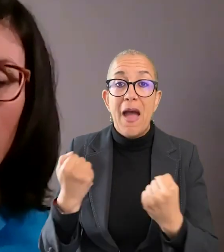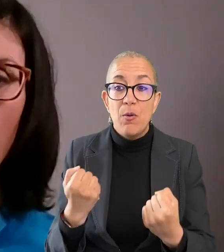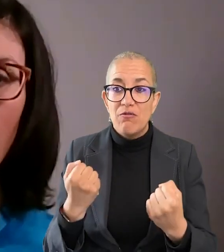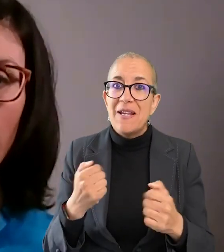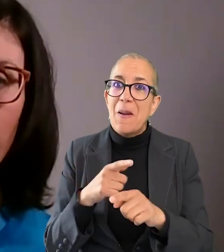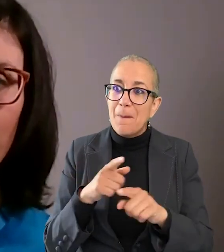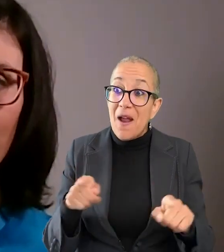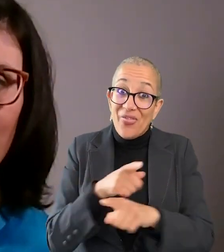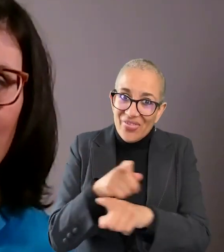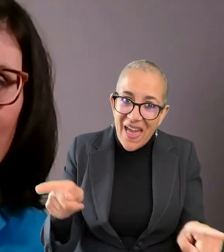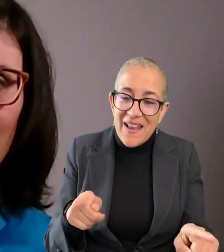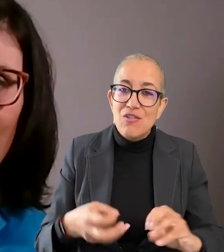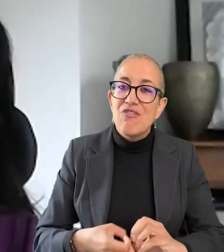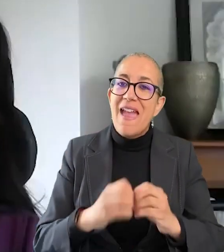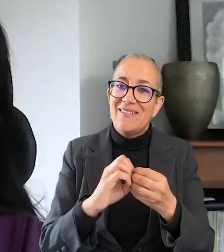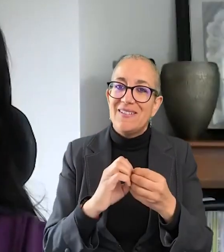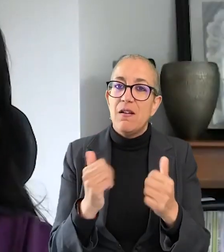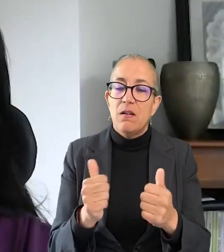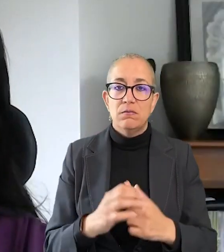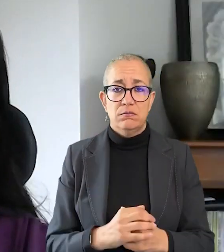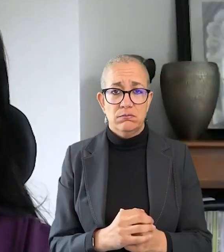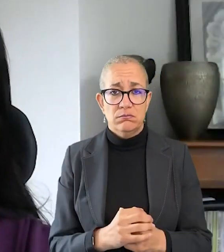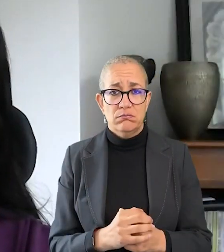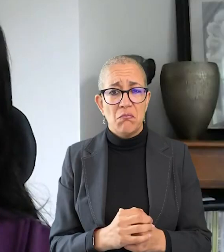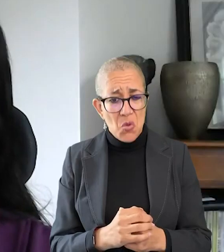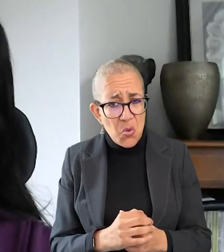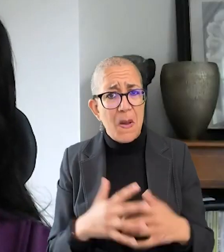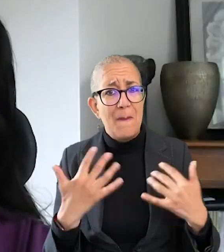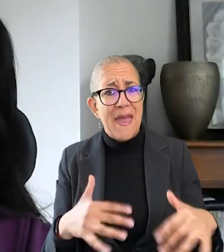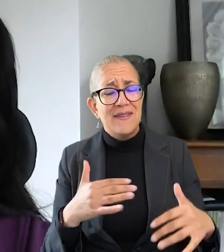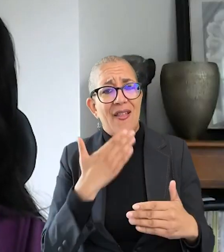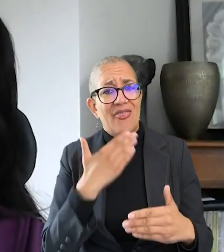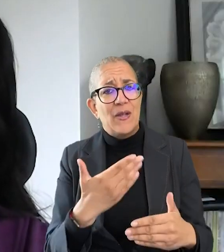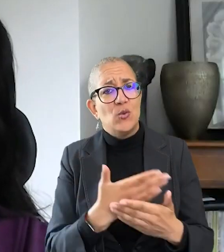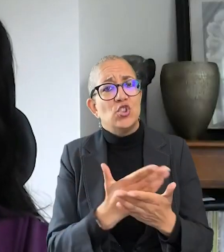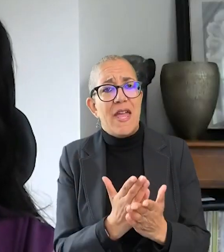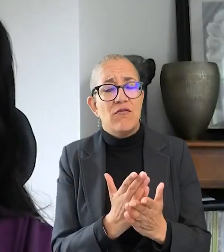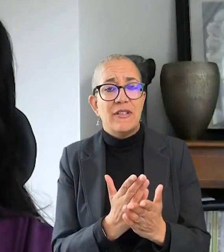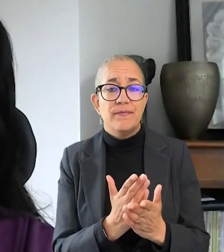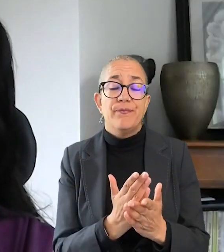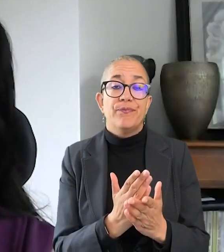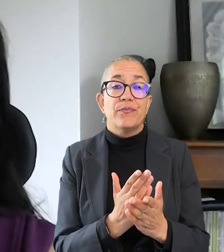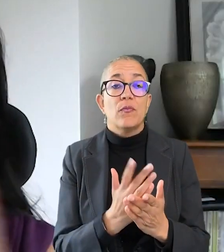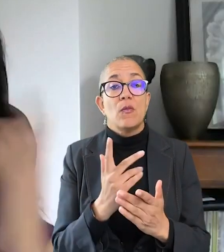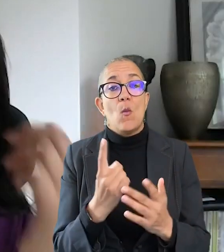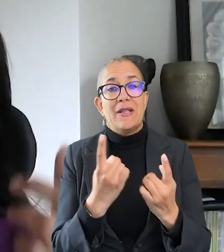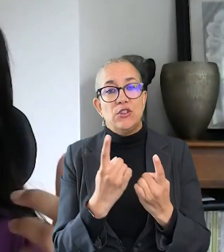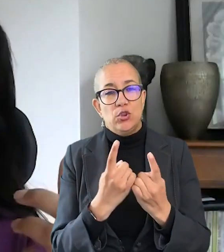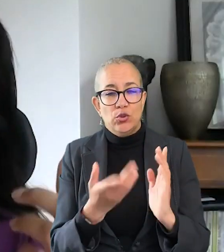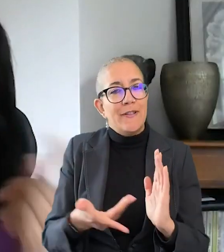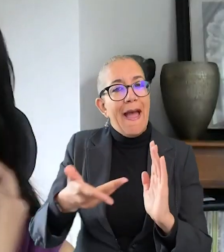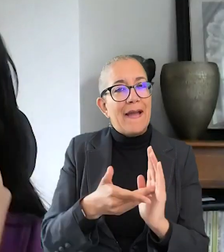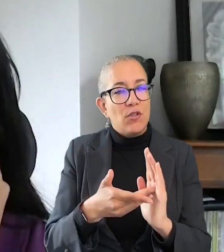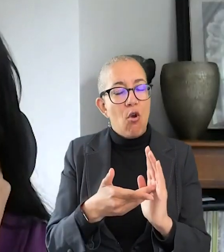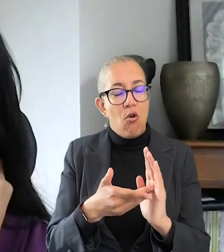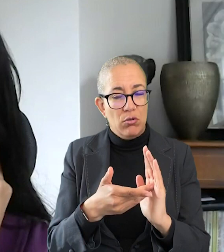created it, and I'm really proud of it. That sounds really amazing, and thank you for sharing that. The issue I'd like to, as a corollary, add on